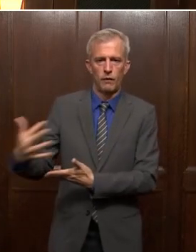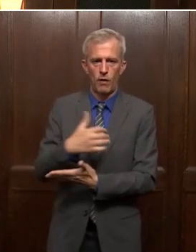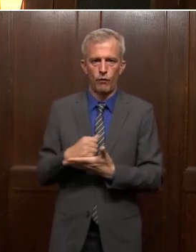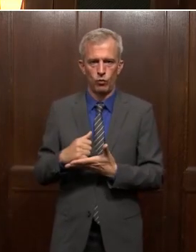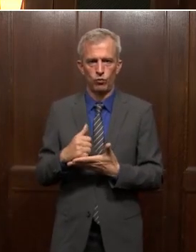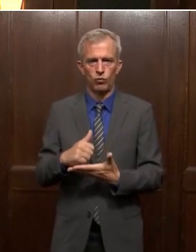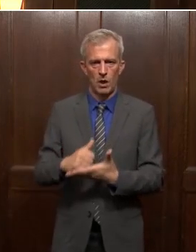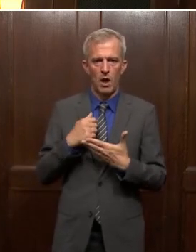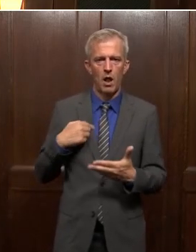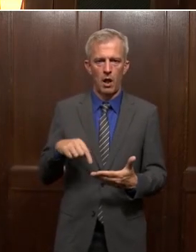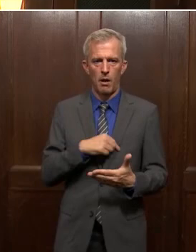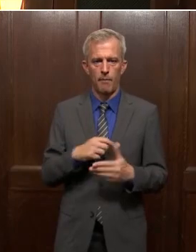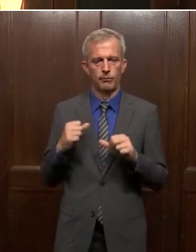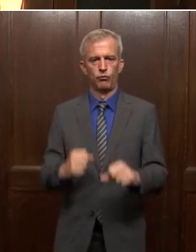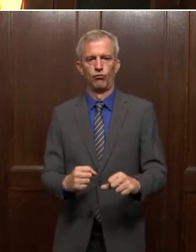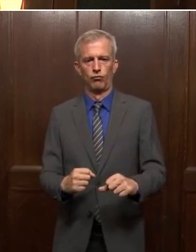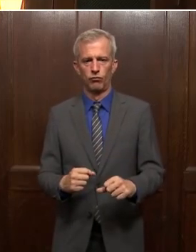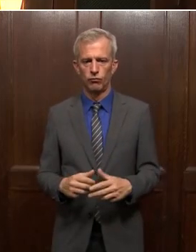question, please.